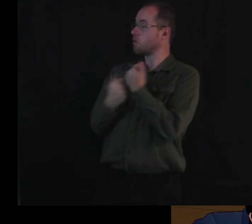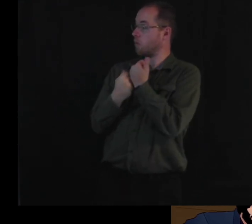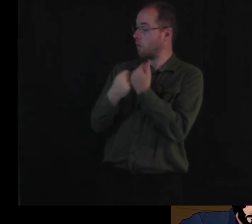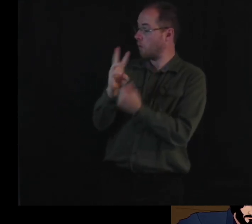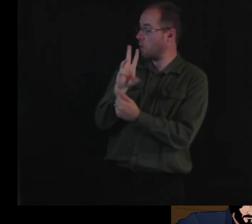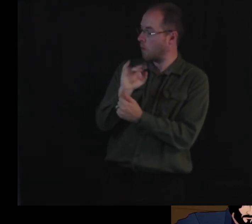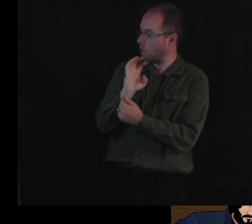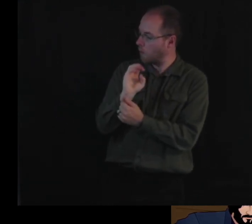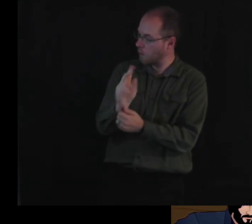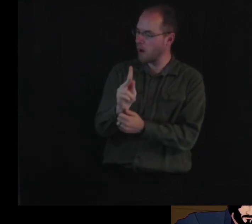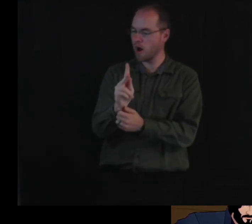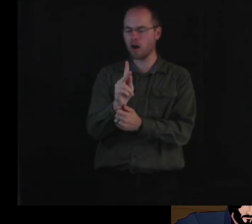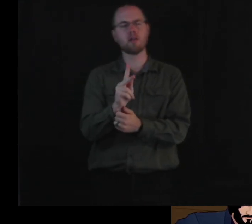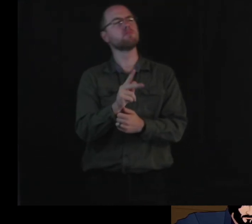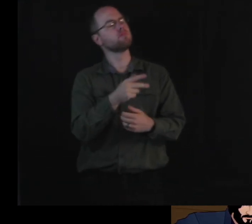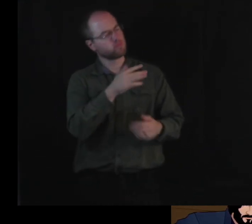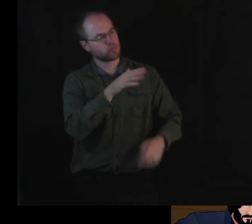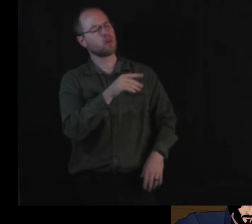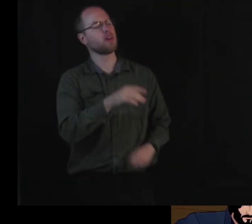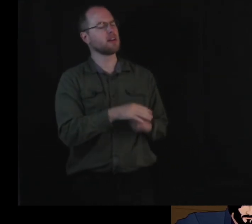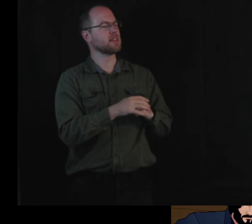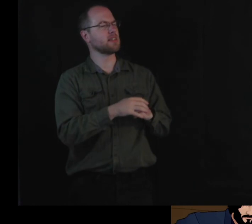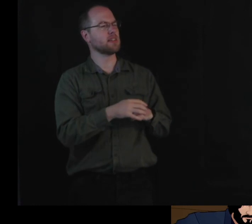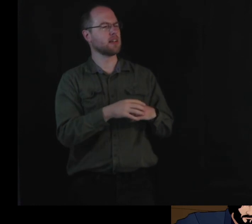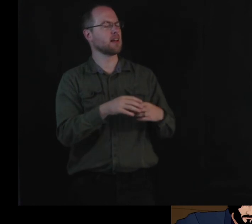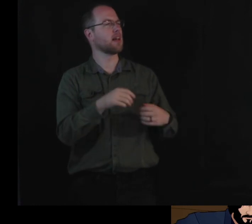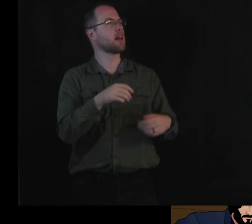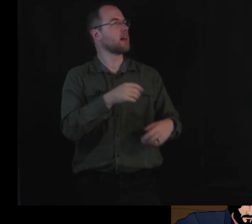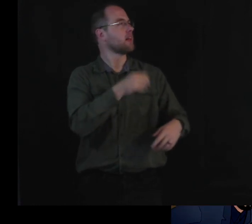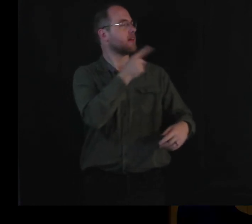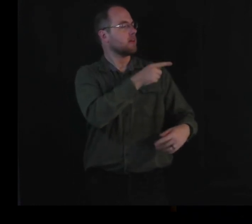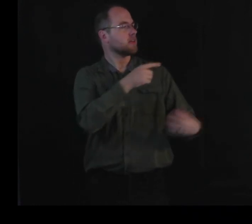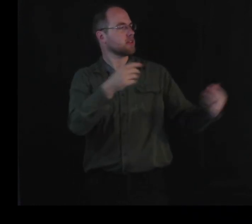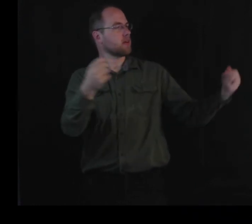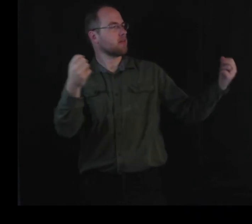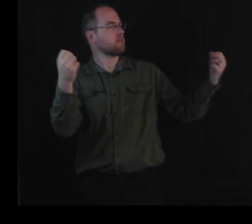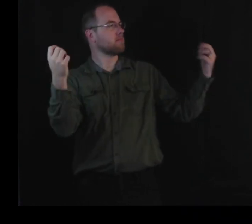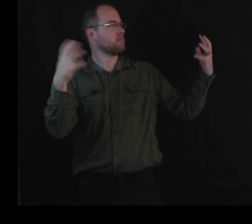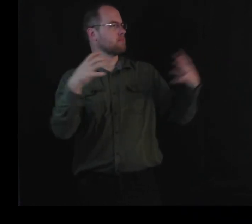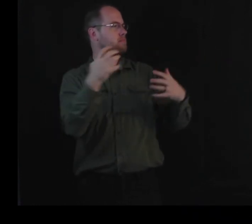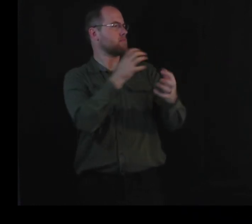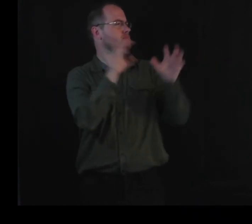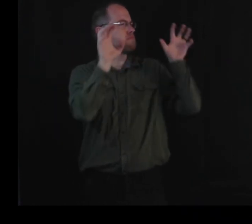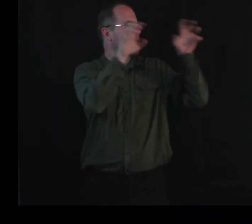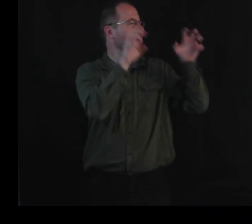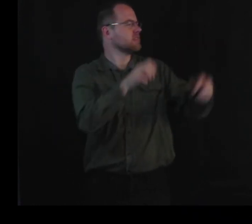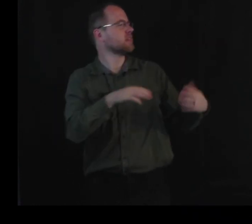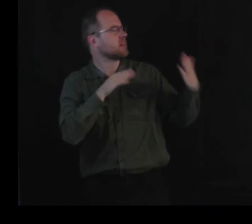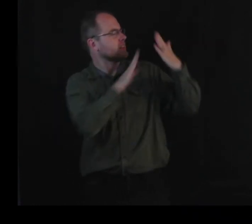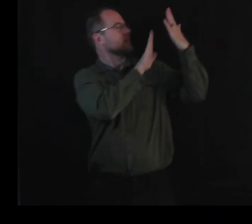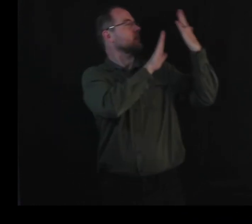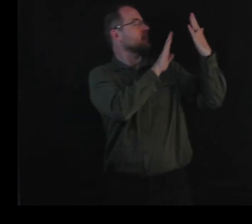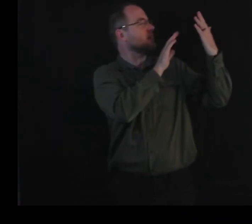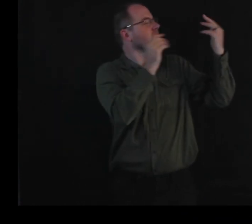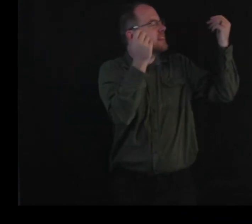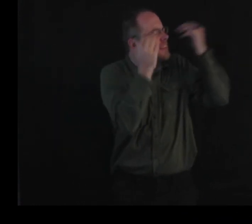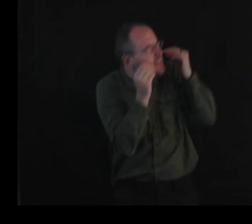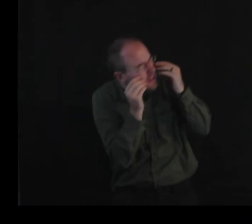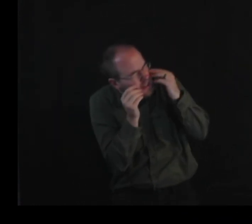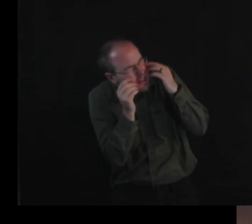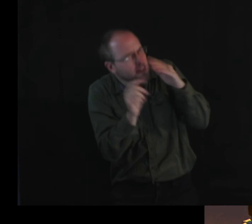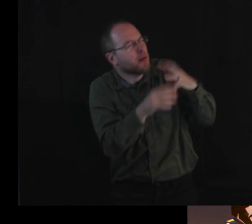He quivered and cried in the face of the monster. Helped Wick escape so he could keep gulping down